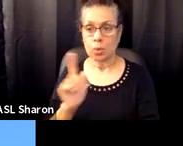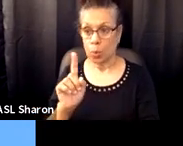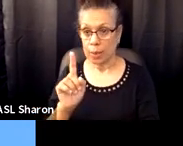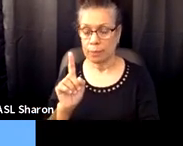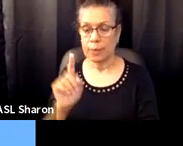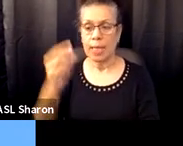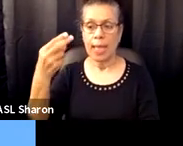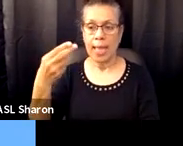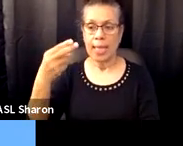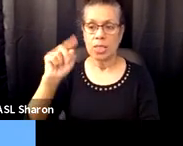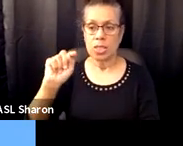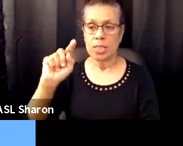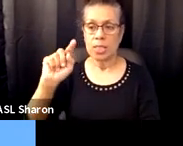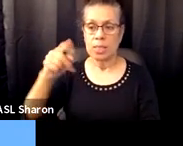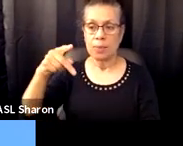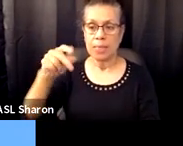https